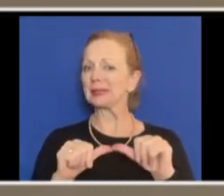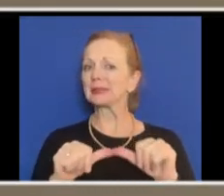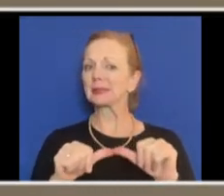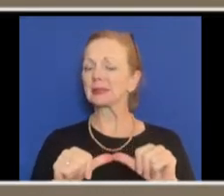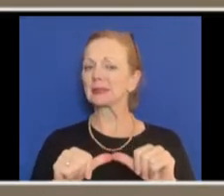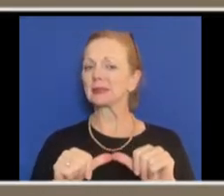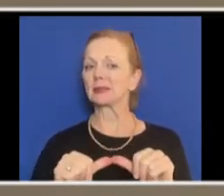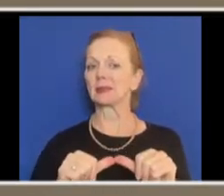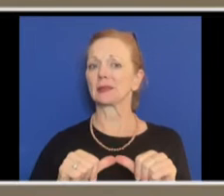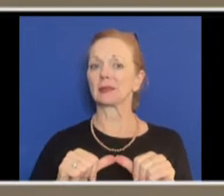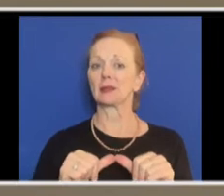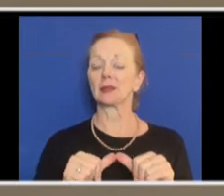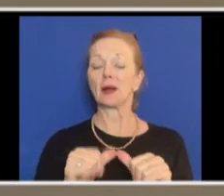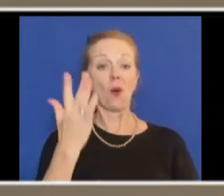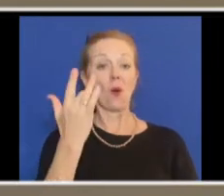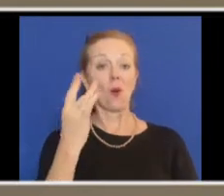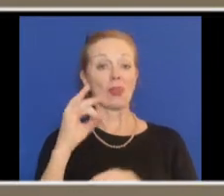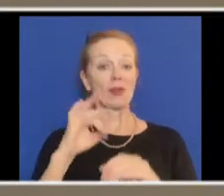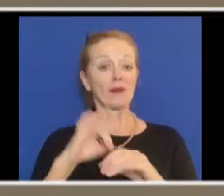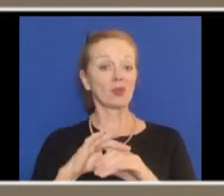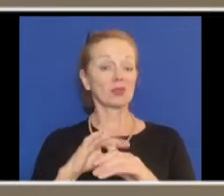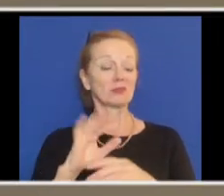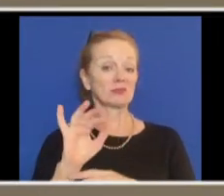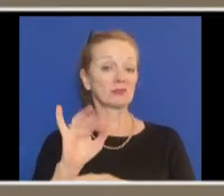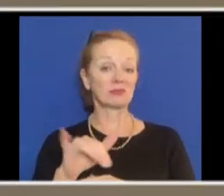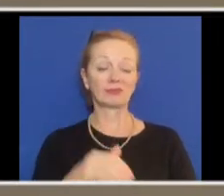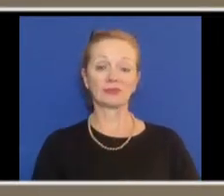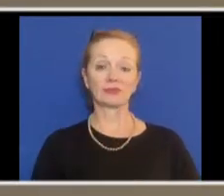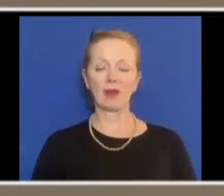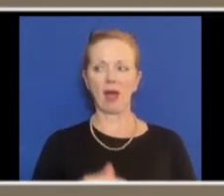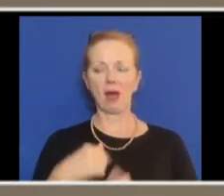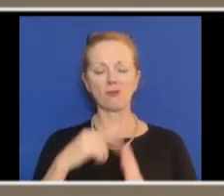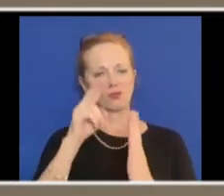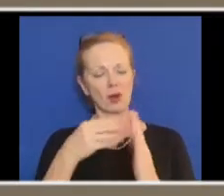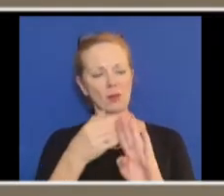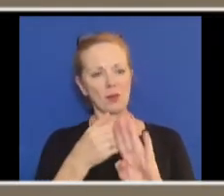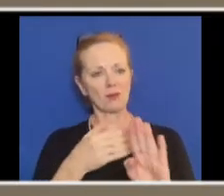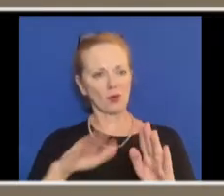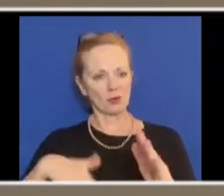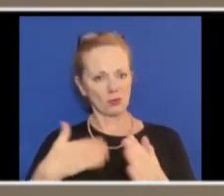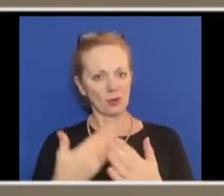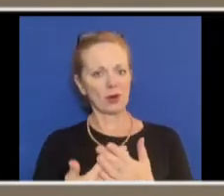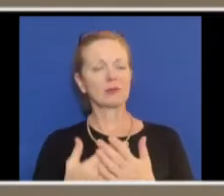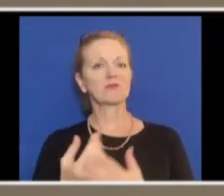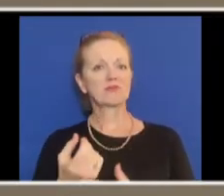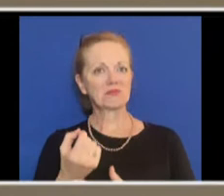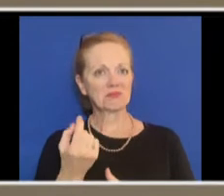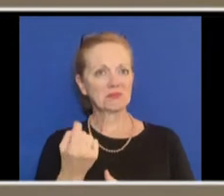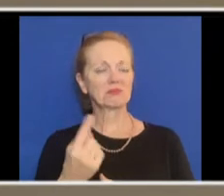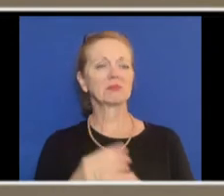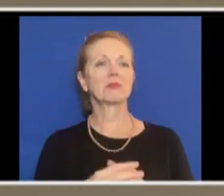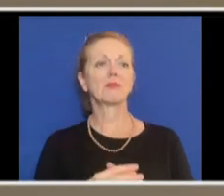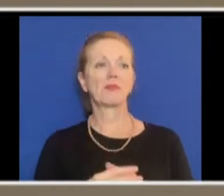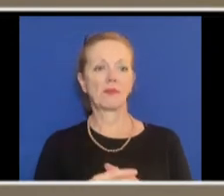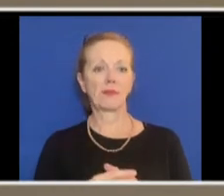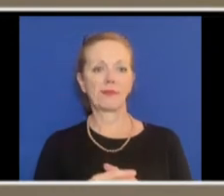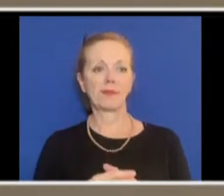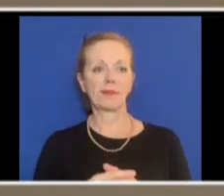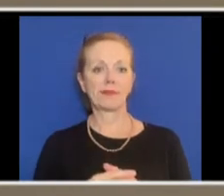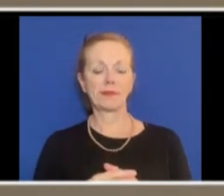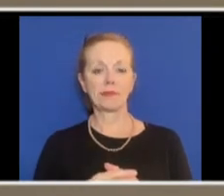in terms of why they voted the way they did I read it before I got here and I understood it um